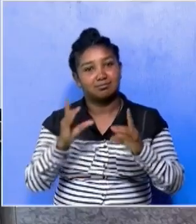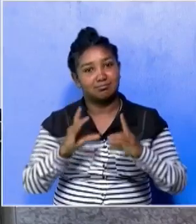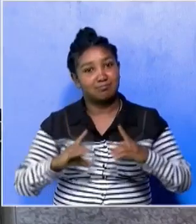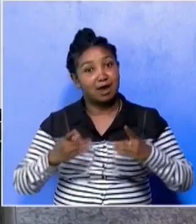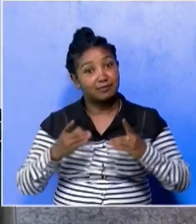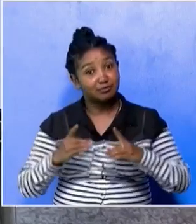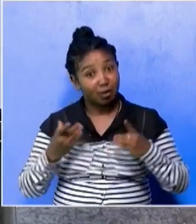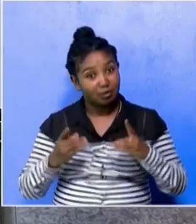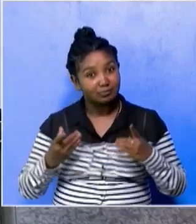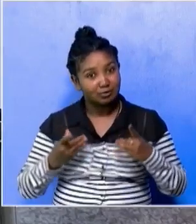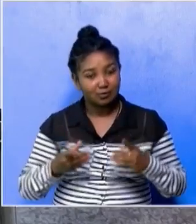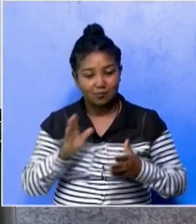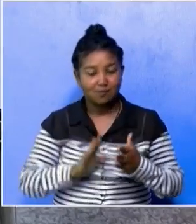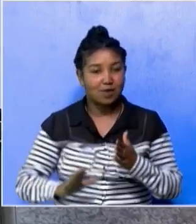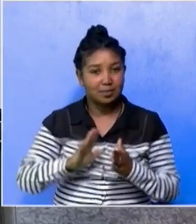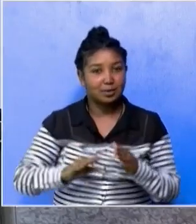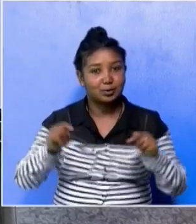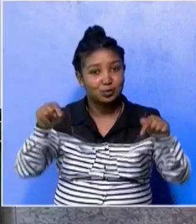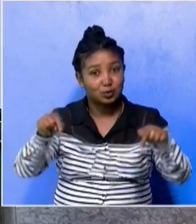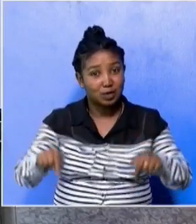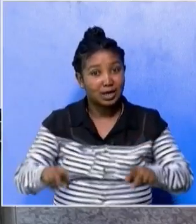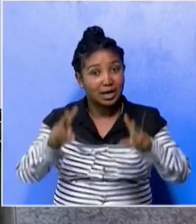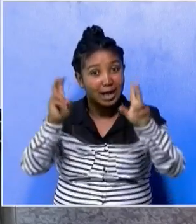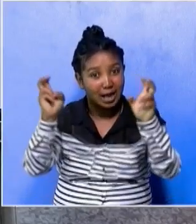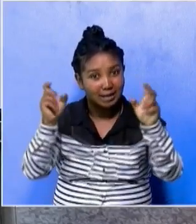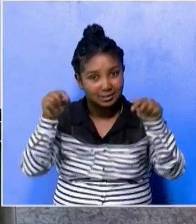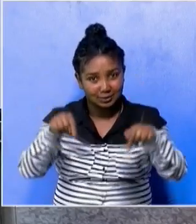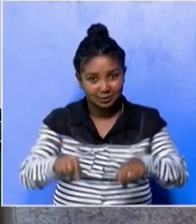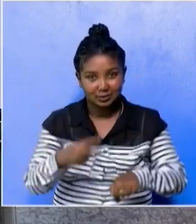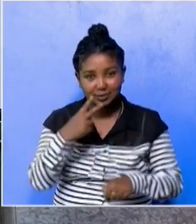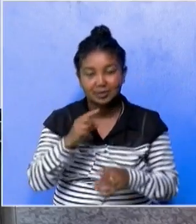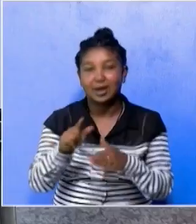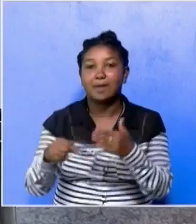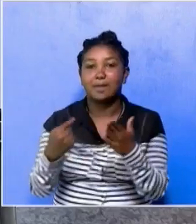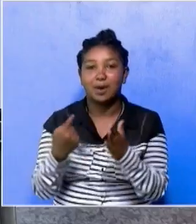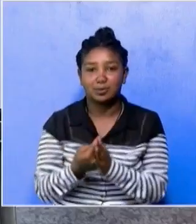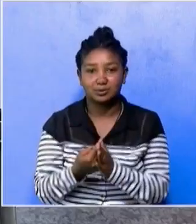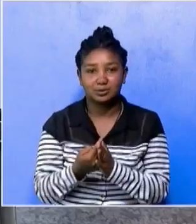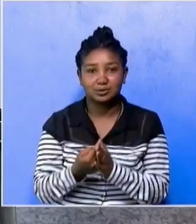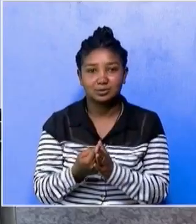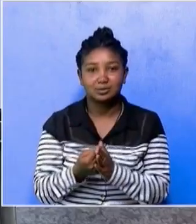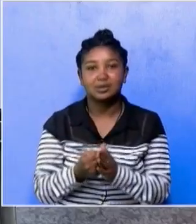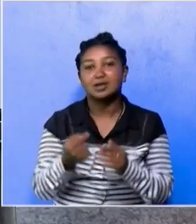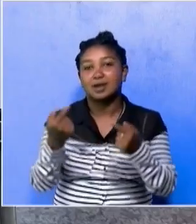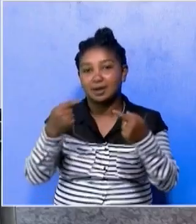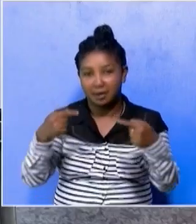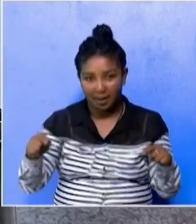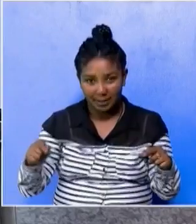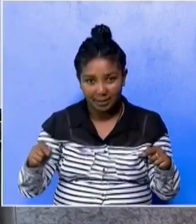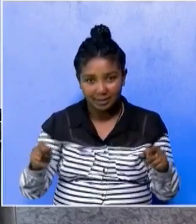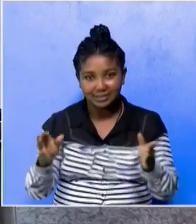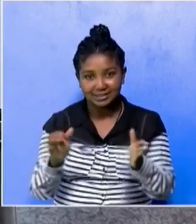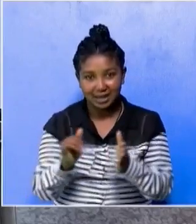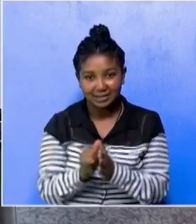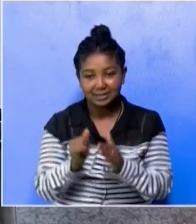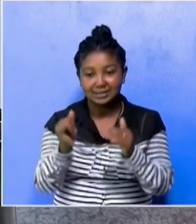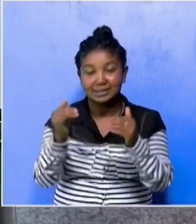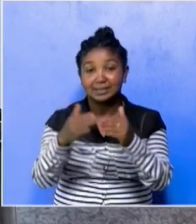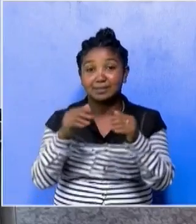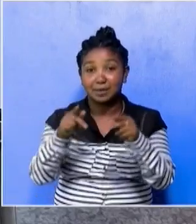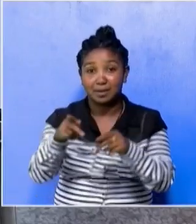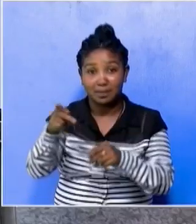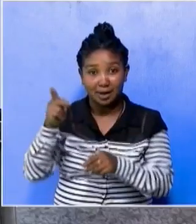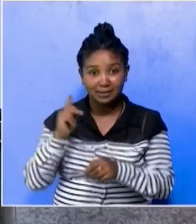farming. Today's lesson we are going to see about a grammar, that is simple